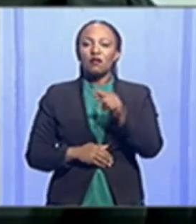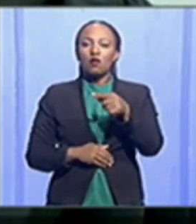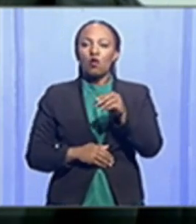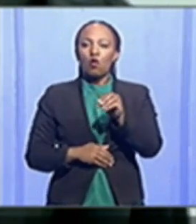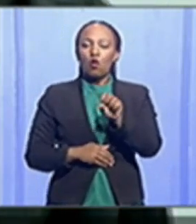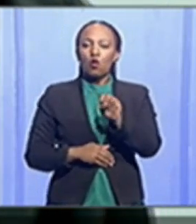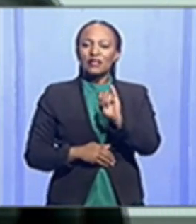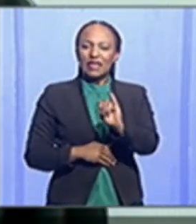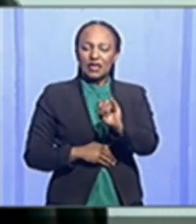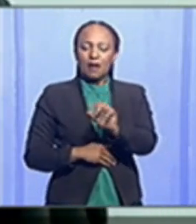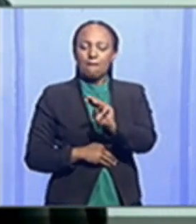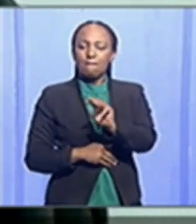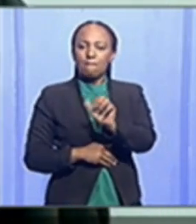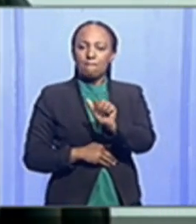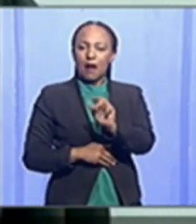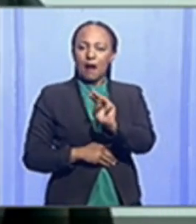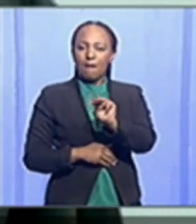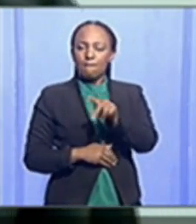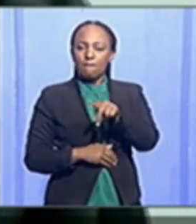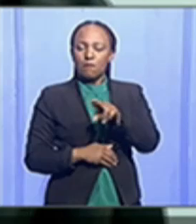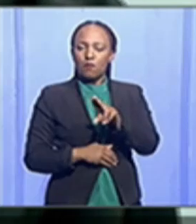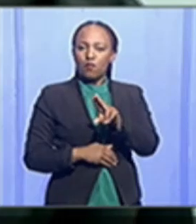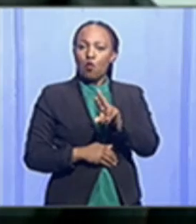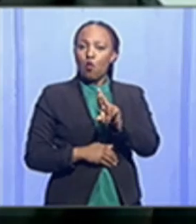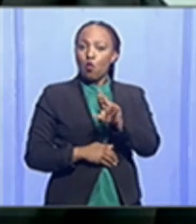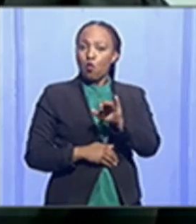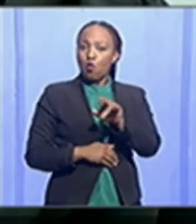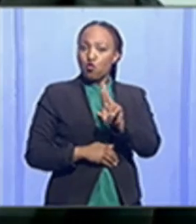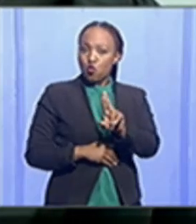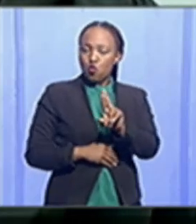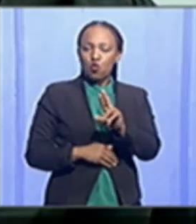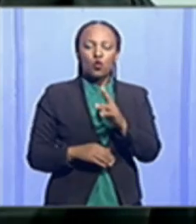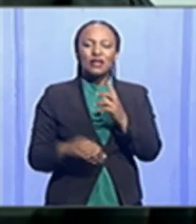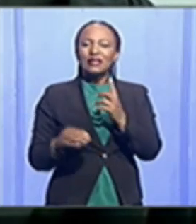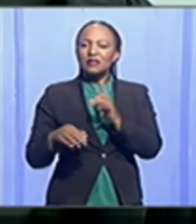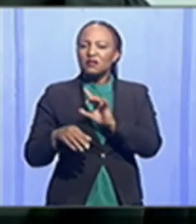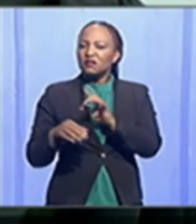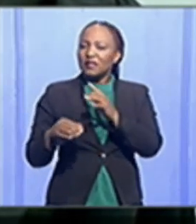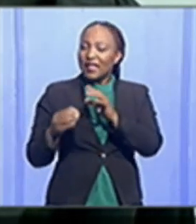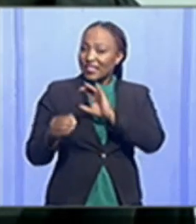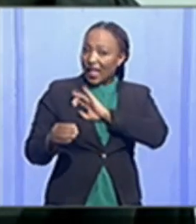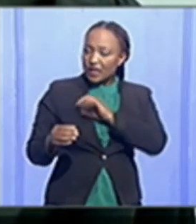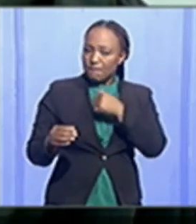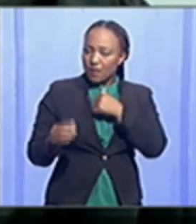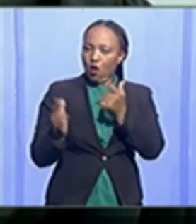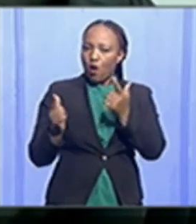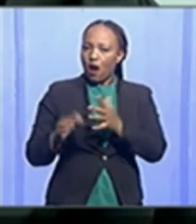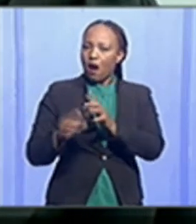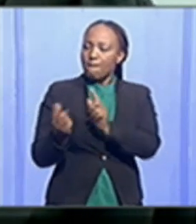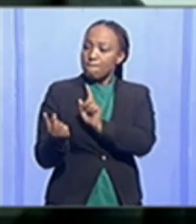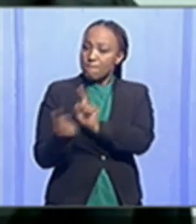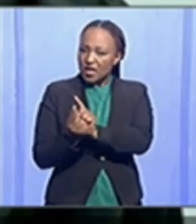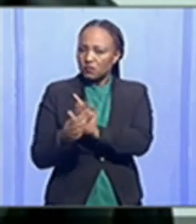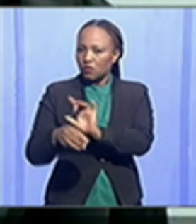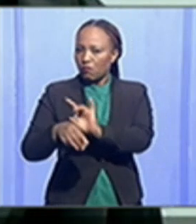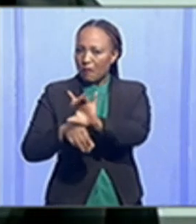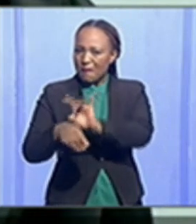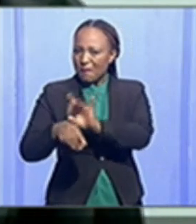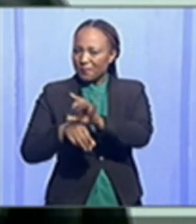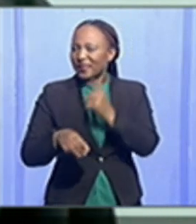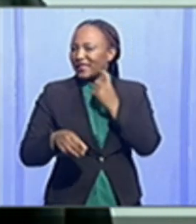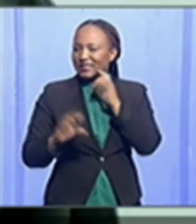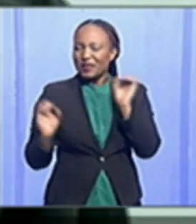It will not be very easy as well to consult, as in the arrangement